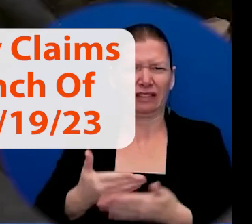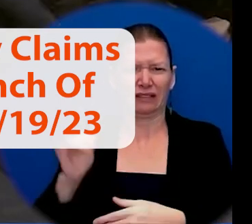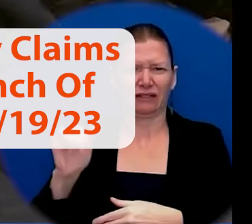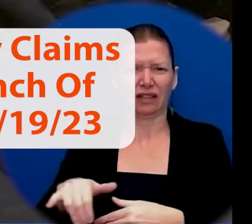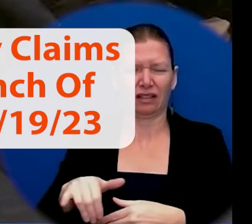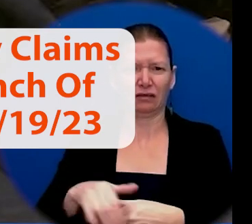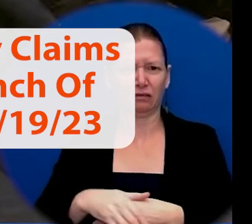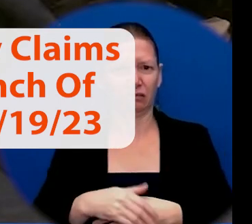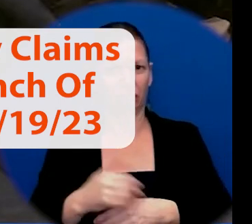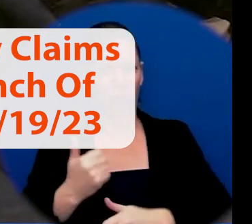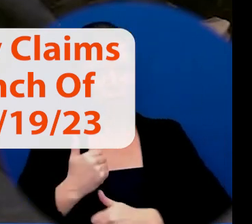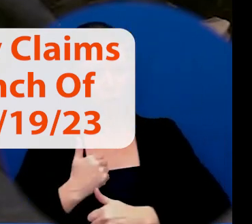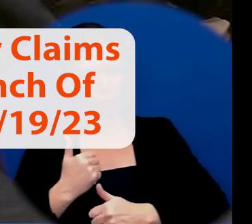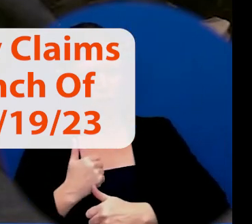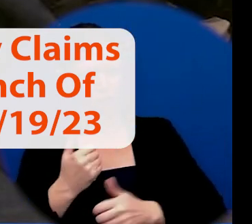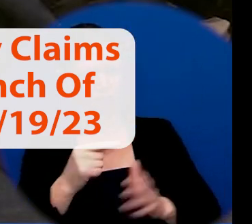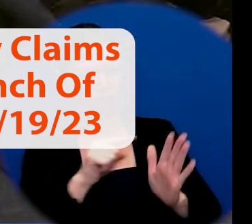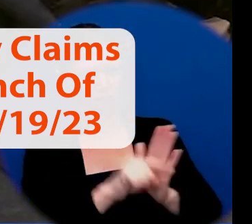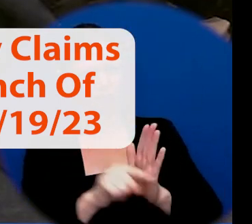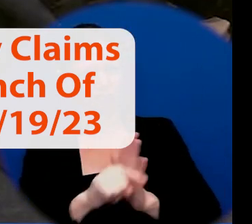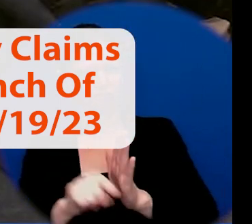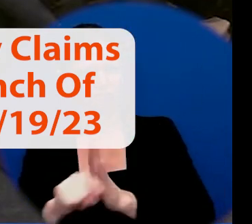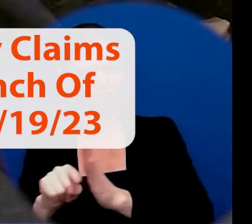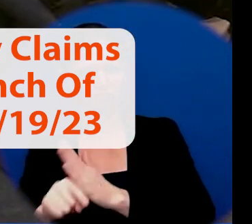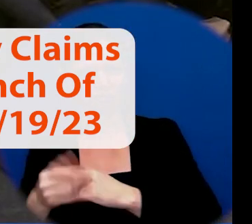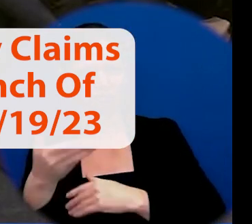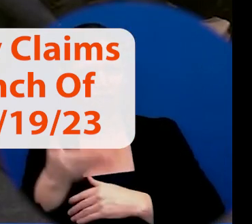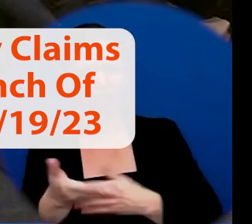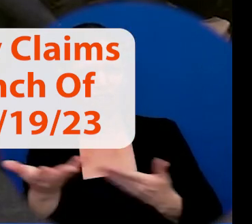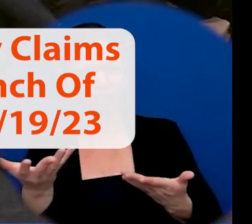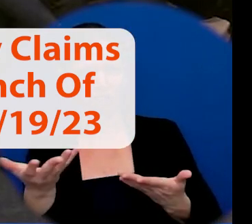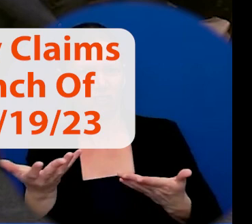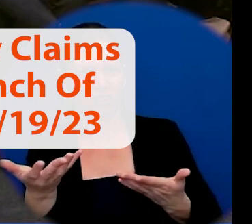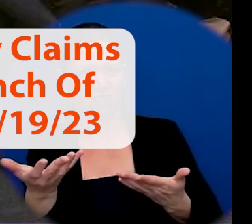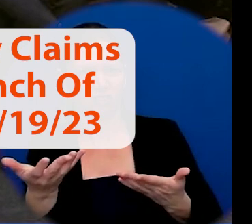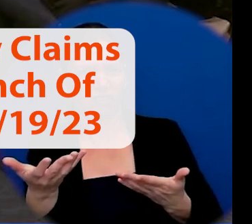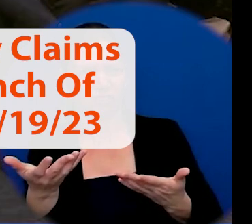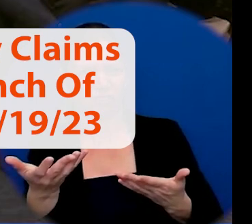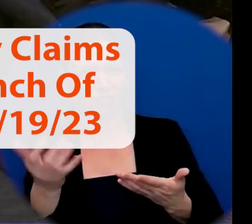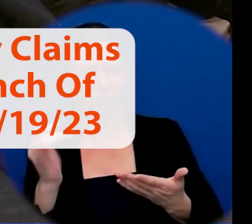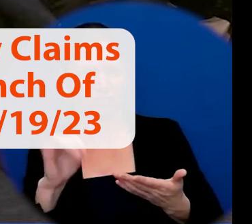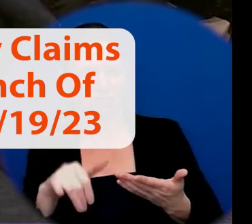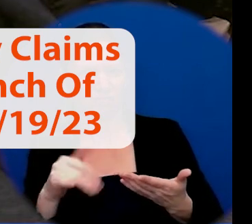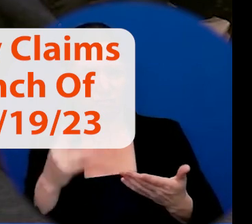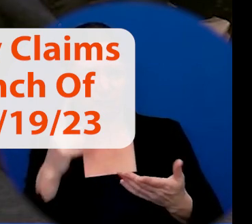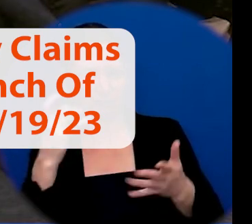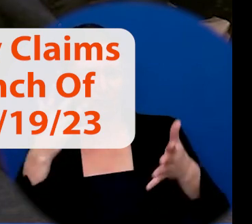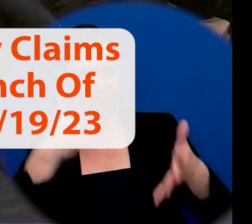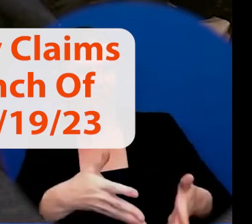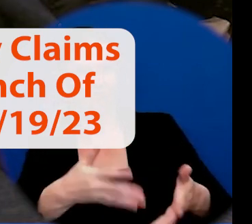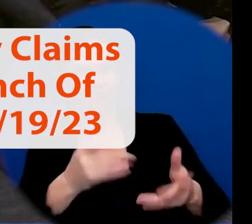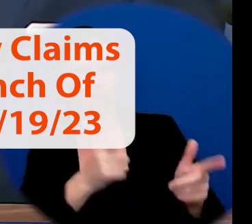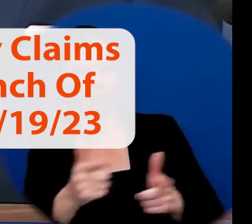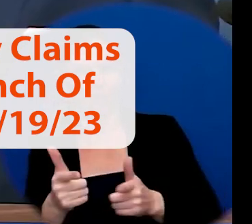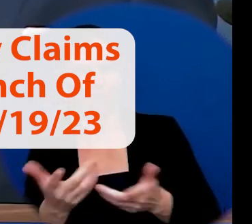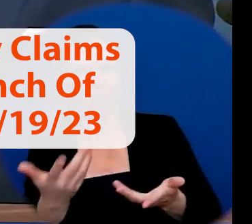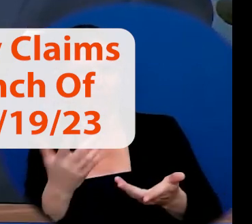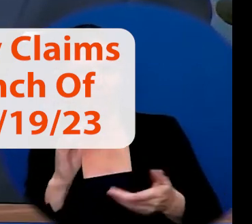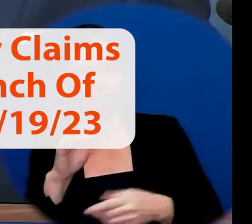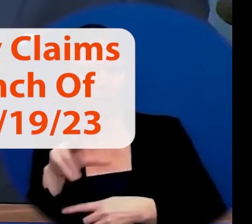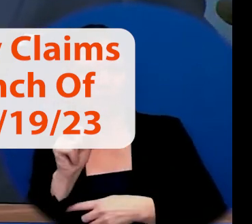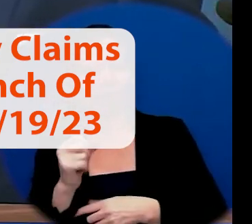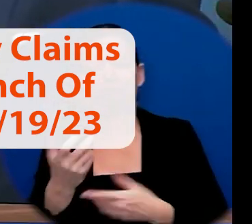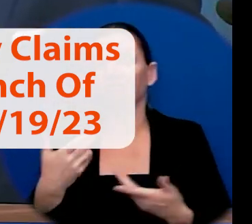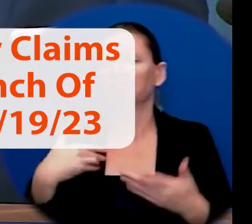were killed in Pakistan. The weapons that the Taliban used were the weapons that the U.S. left in Afghanistan. Okay. The goggles. I haven't seen those reports, but let